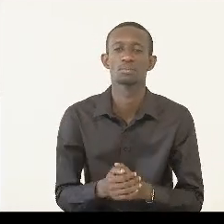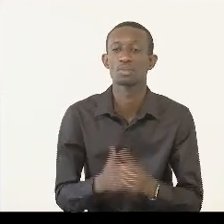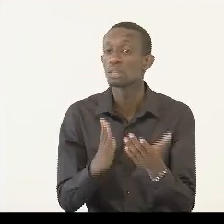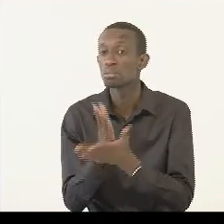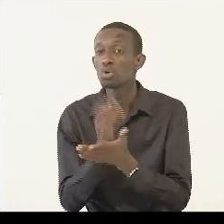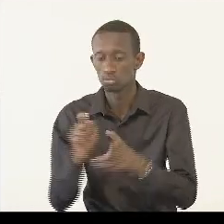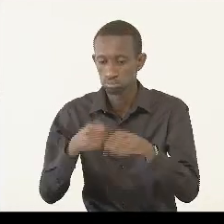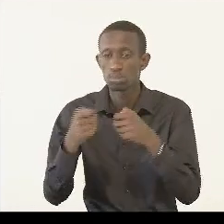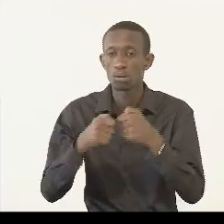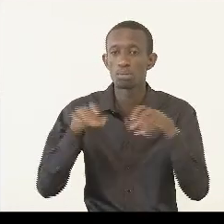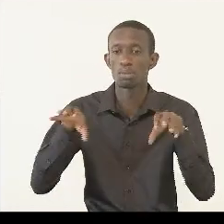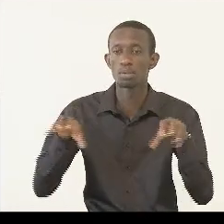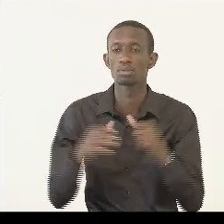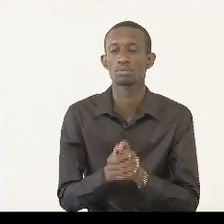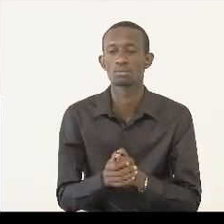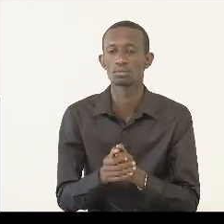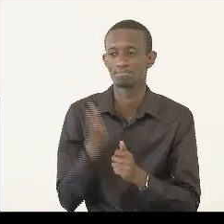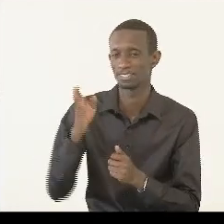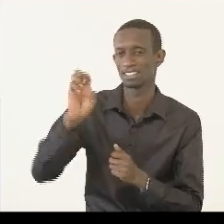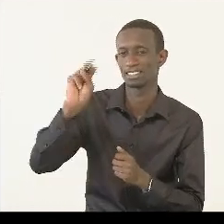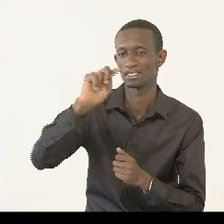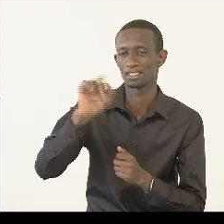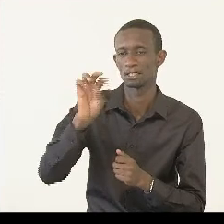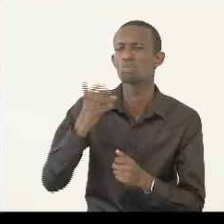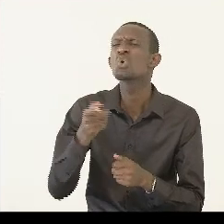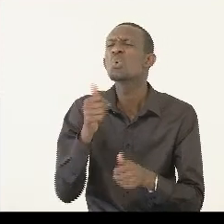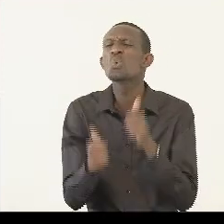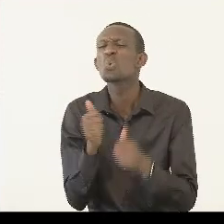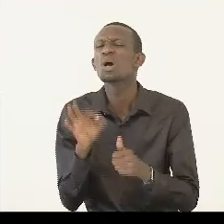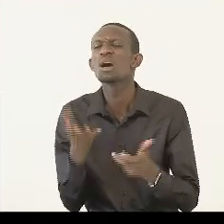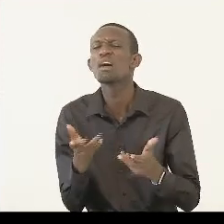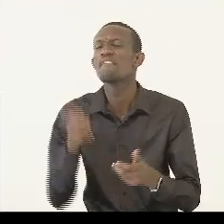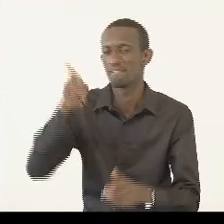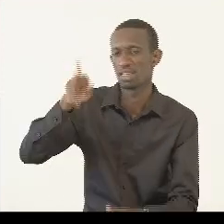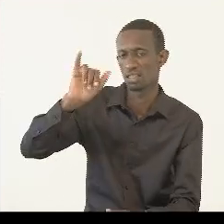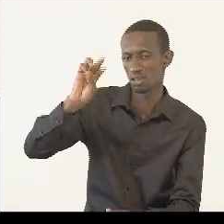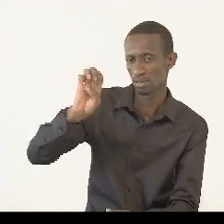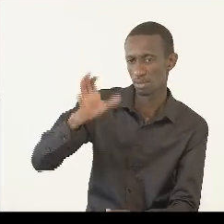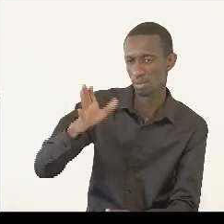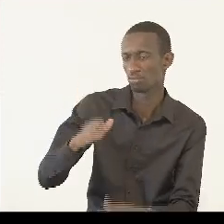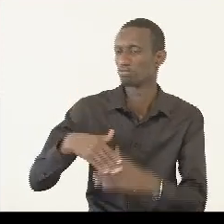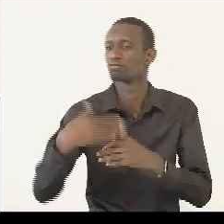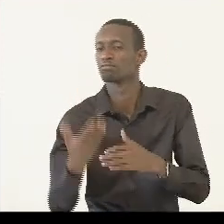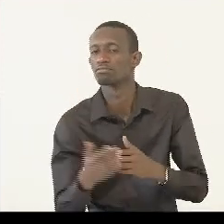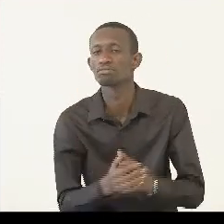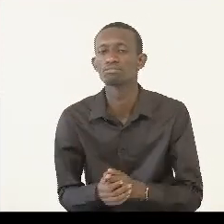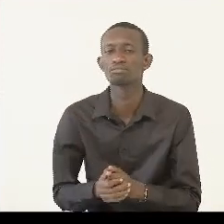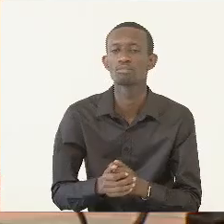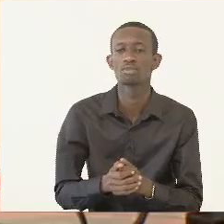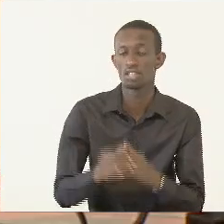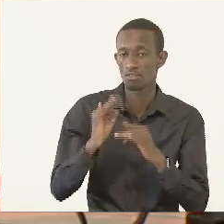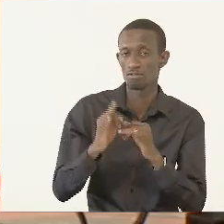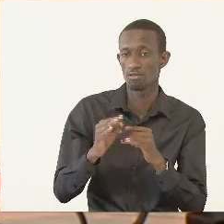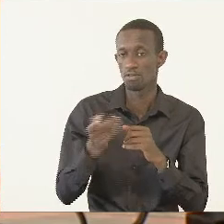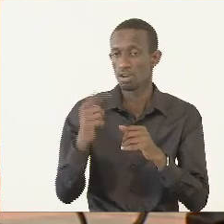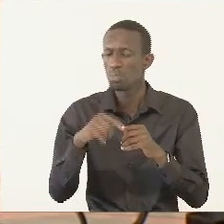have broken the bonds, which enzyme? 2. Which one starts? Do we have a primer? Next, when it comes off, what do